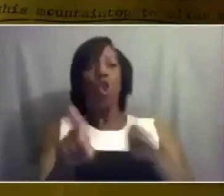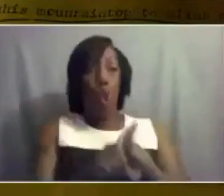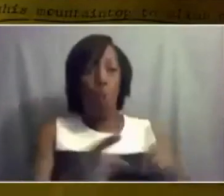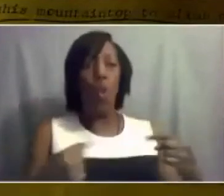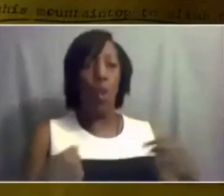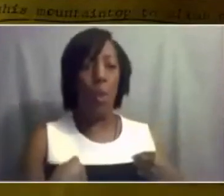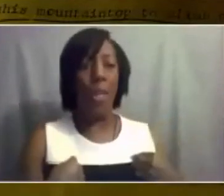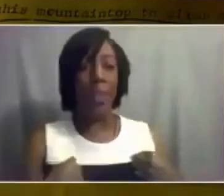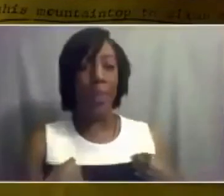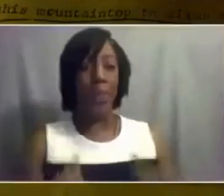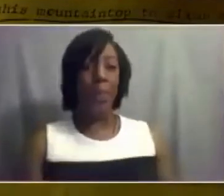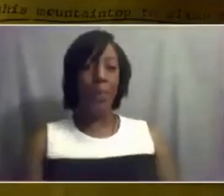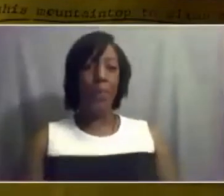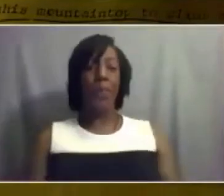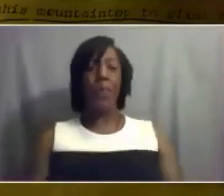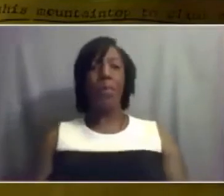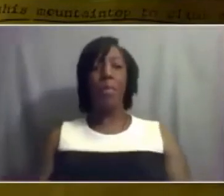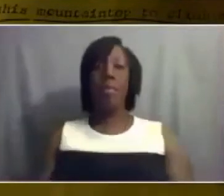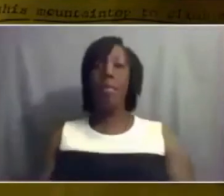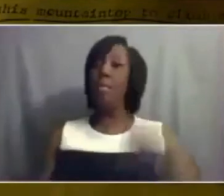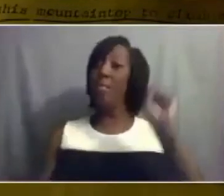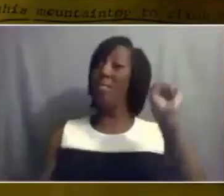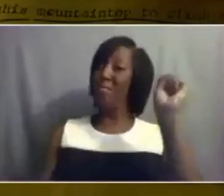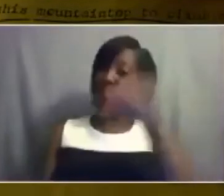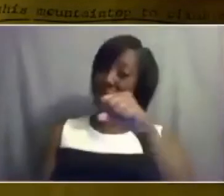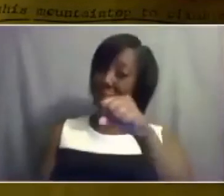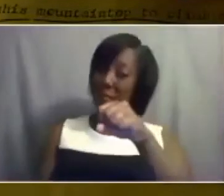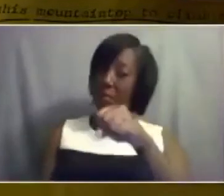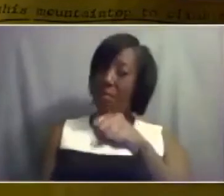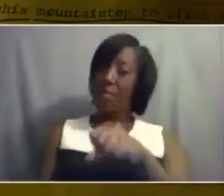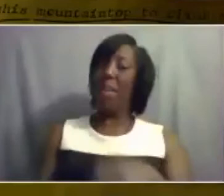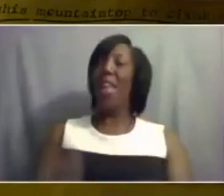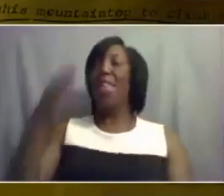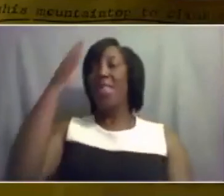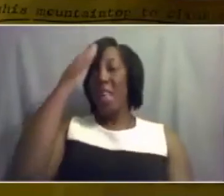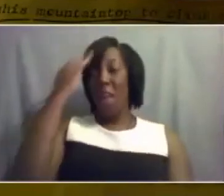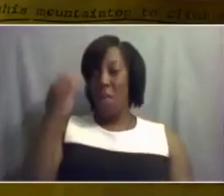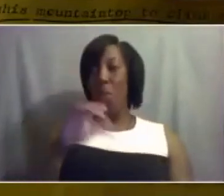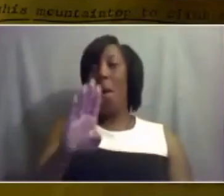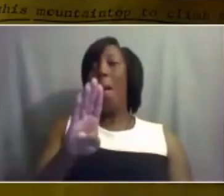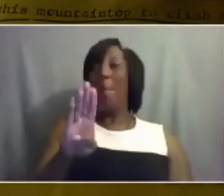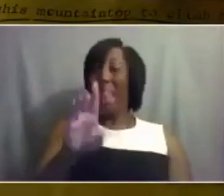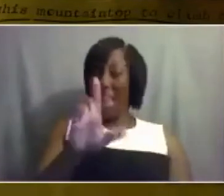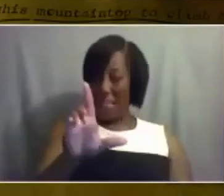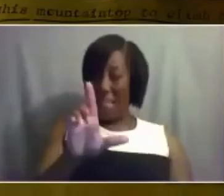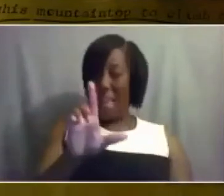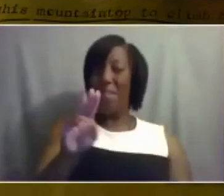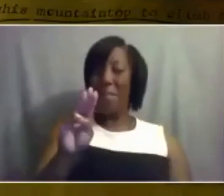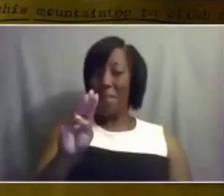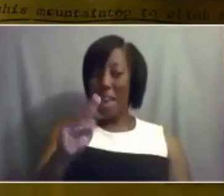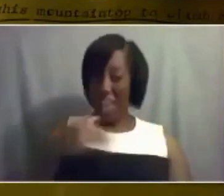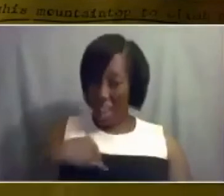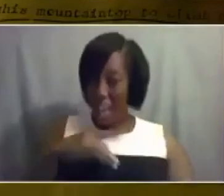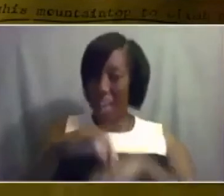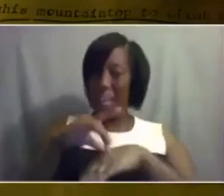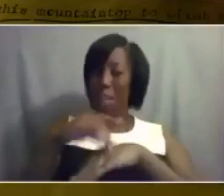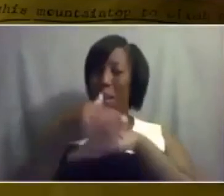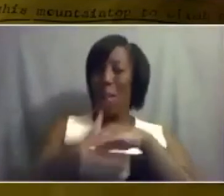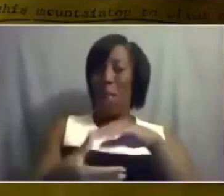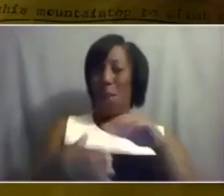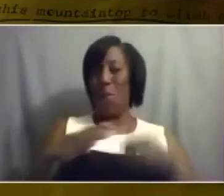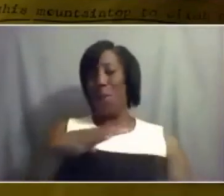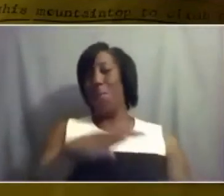Great. That's why Movement for Black Lives has a global committee, right? That's right.